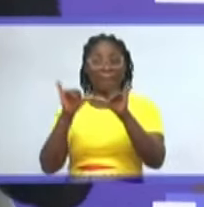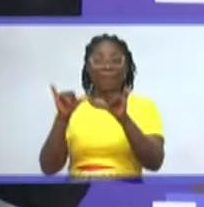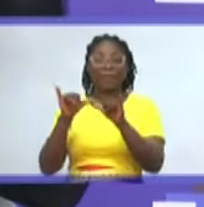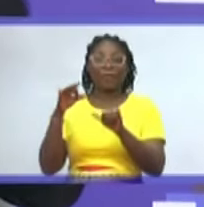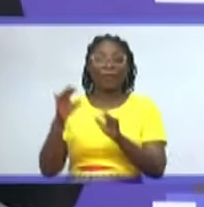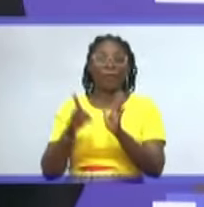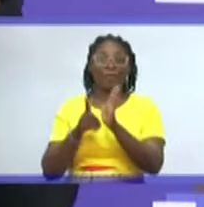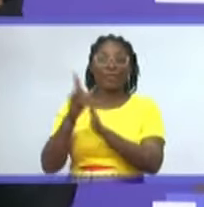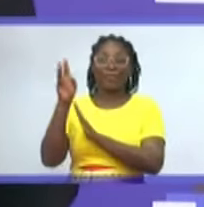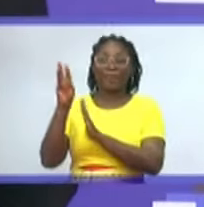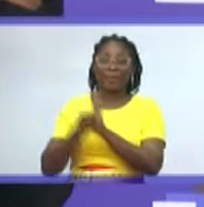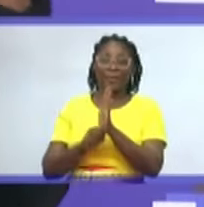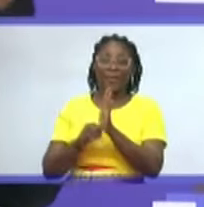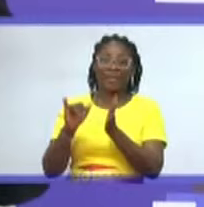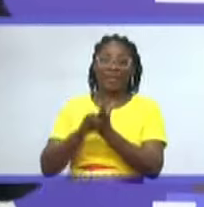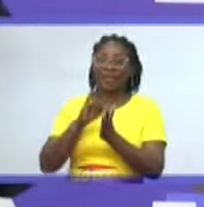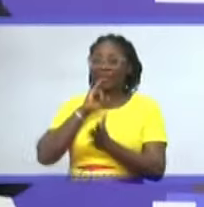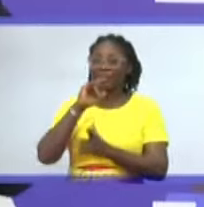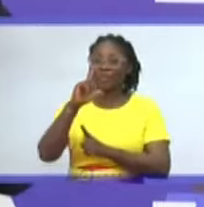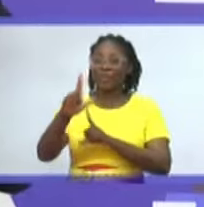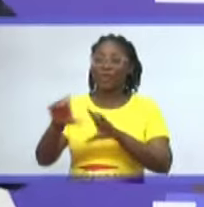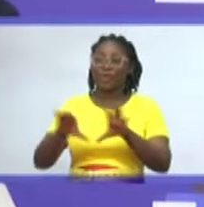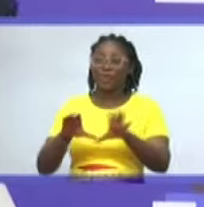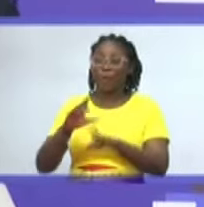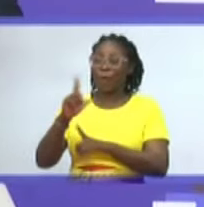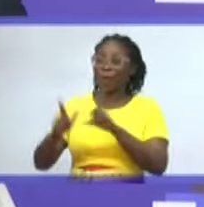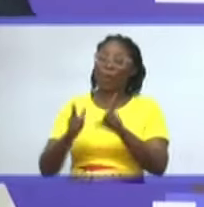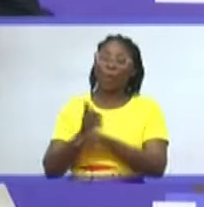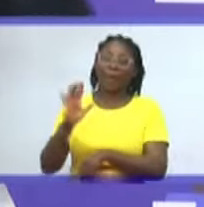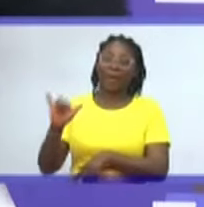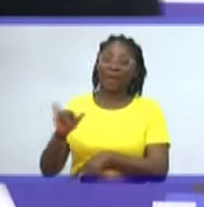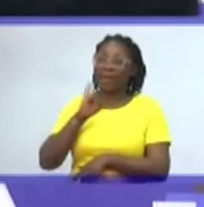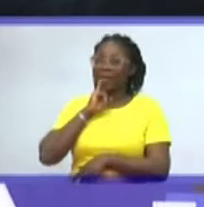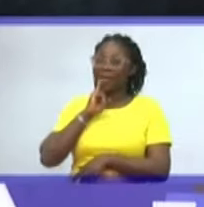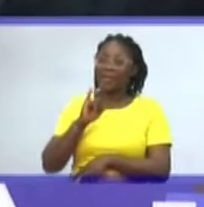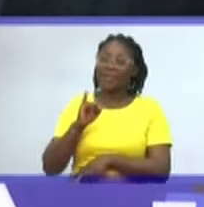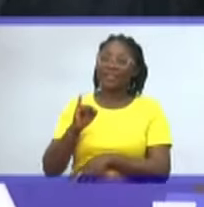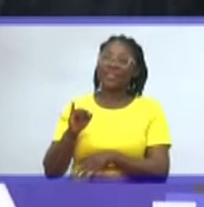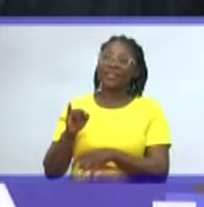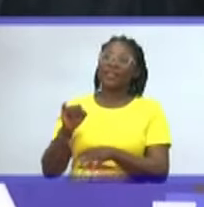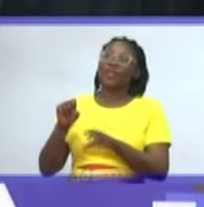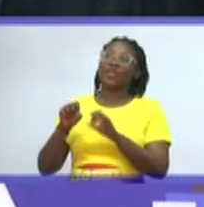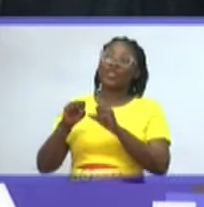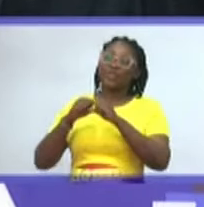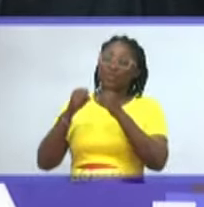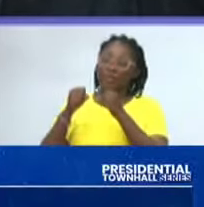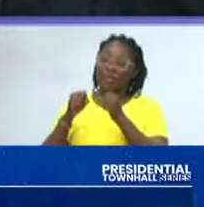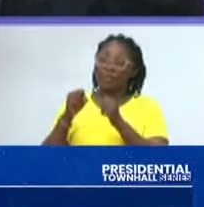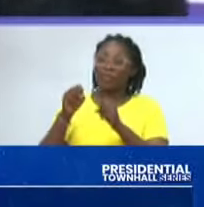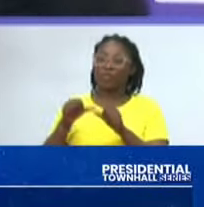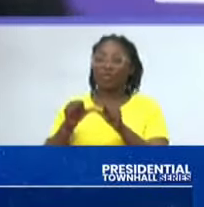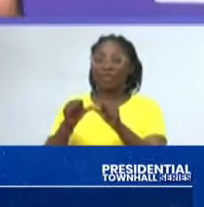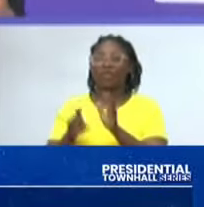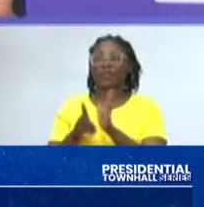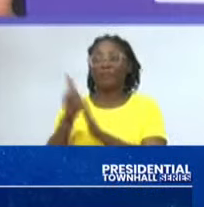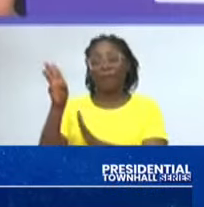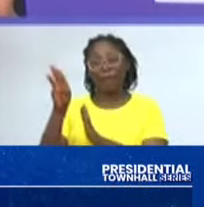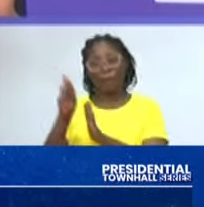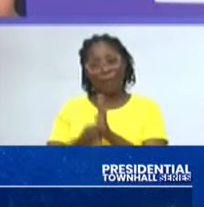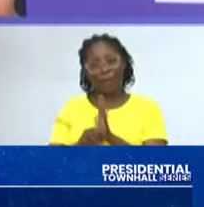known globally is Millennium Development Goals. This is a standard benchmark. If you